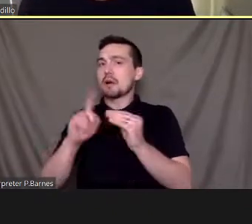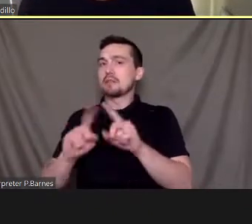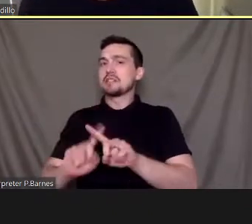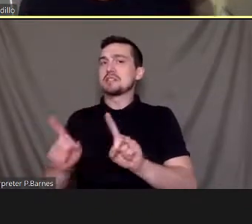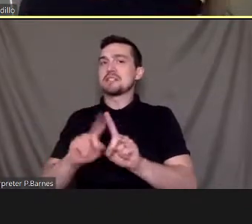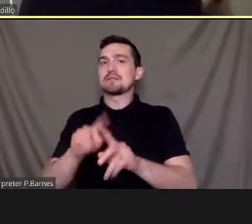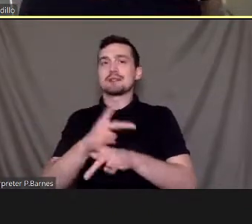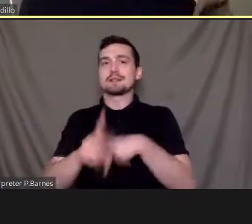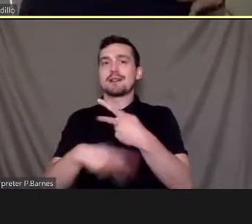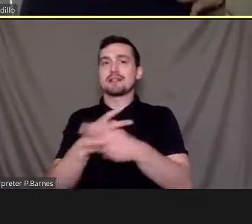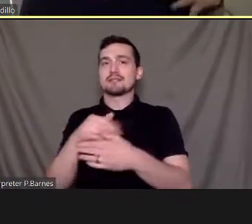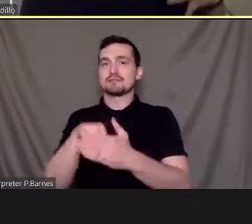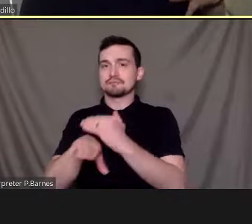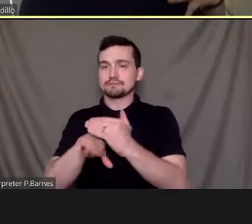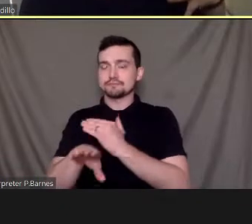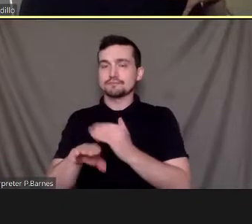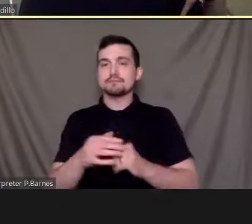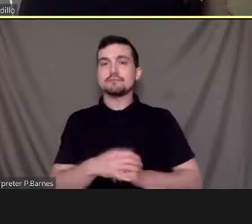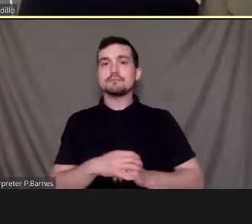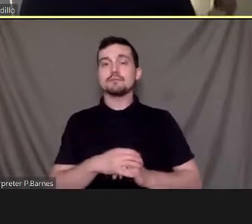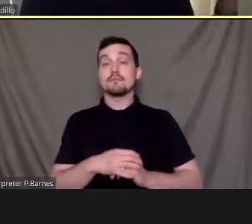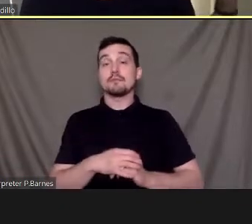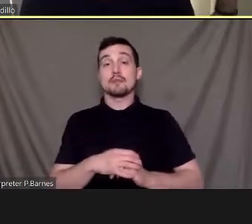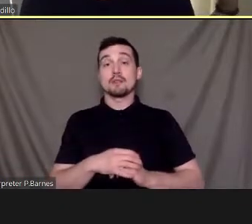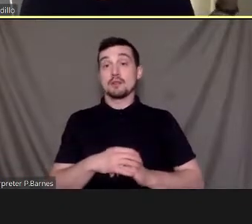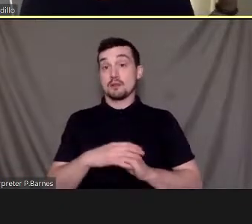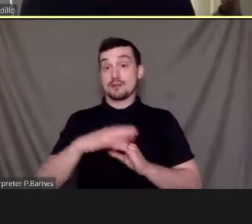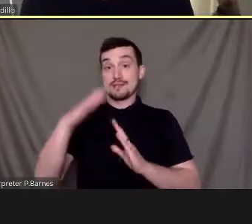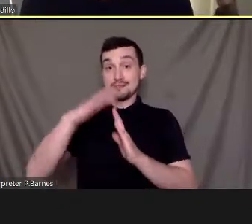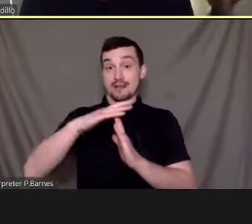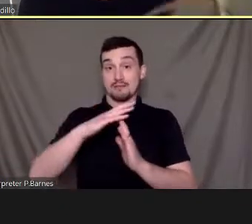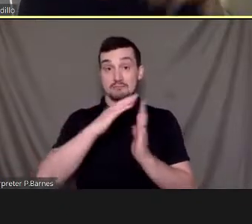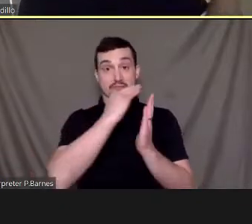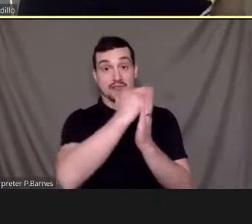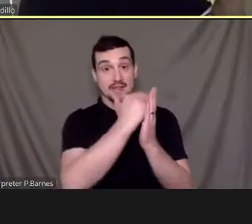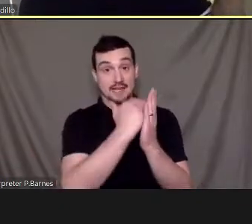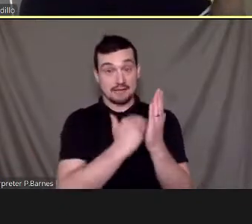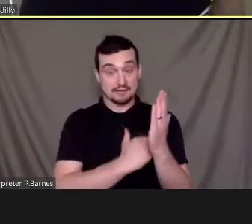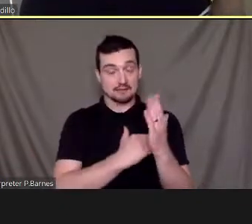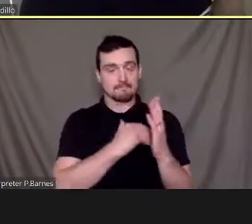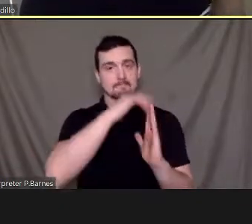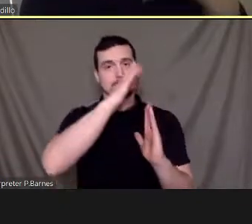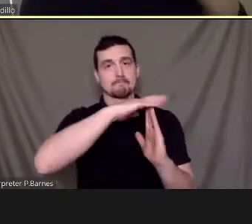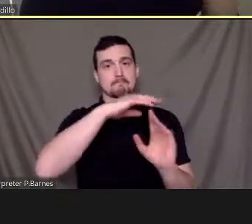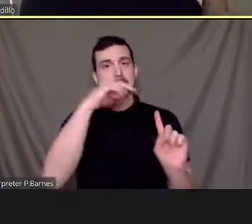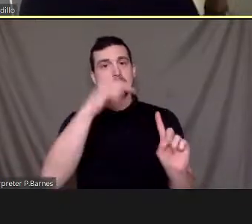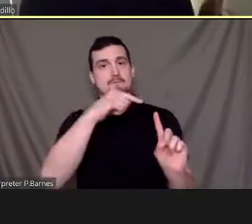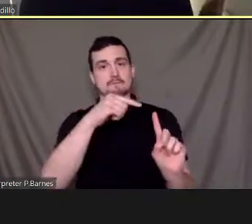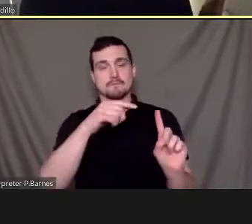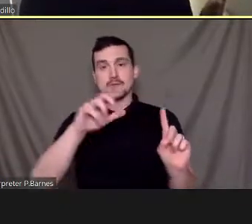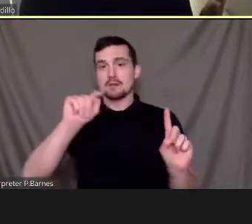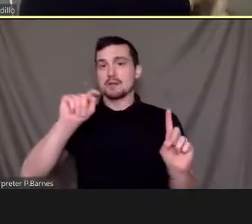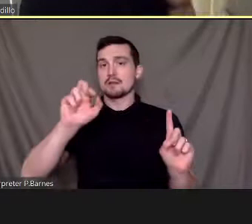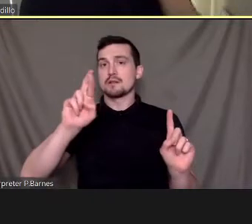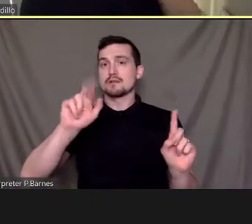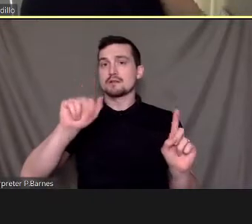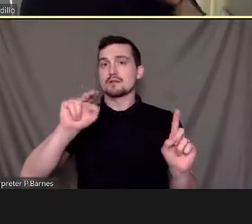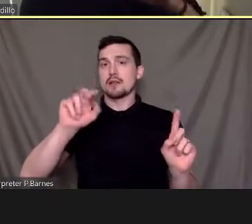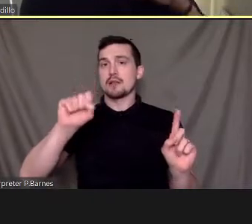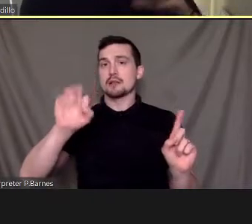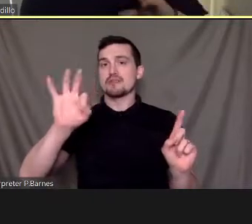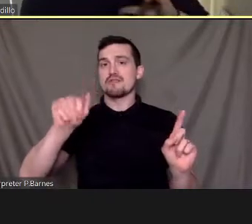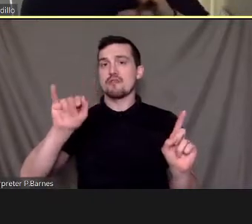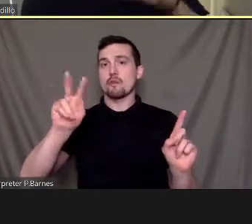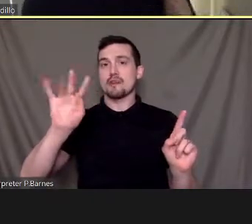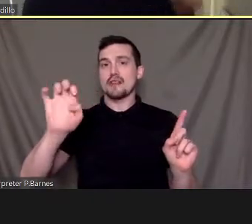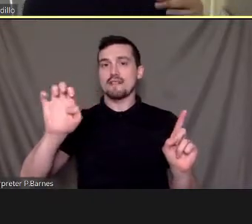very top of this sort of list, so to speak, is transformative access. It means